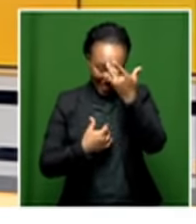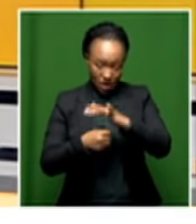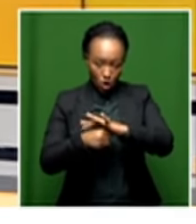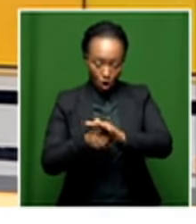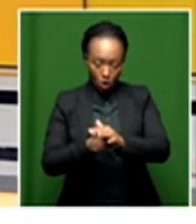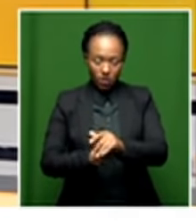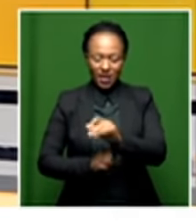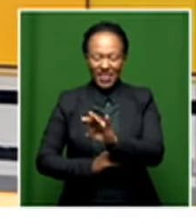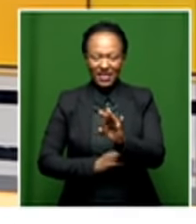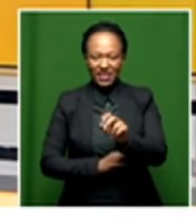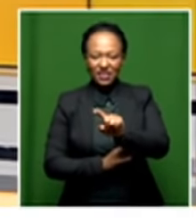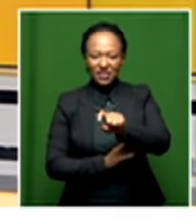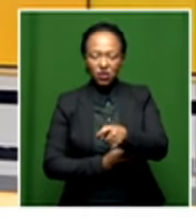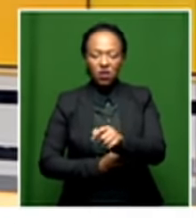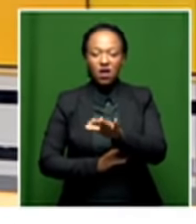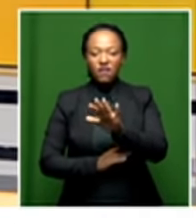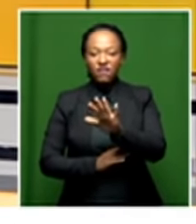sitting at